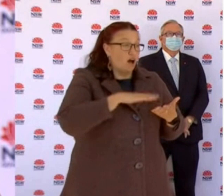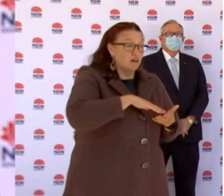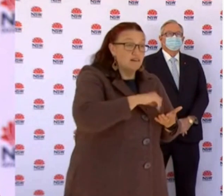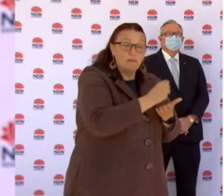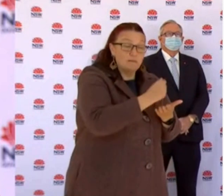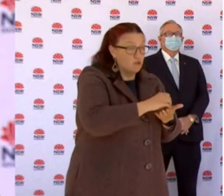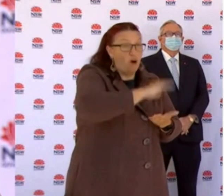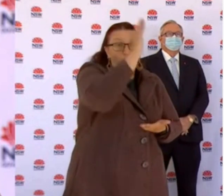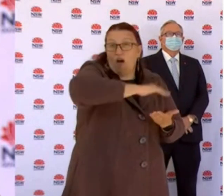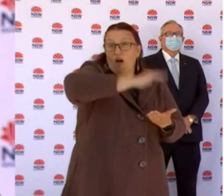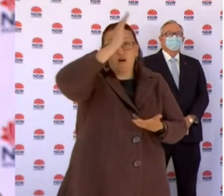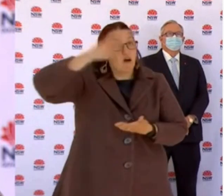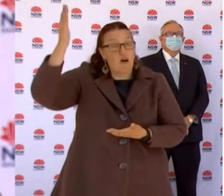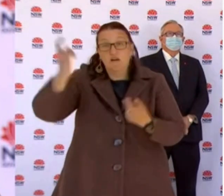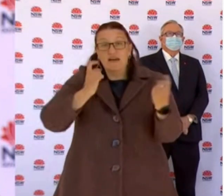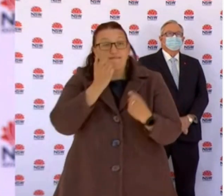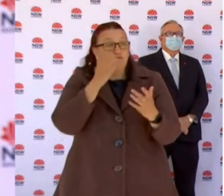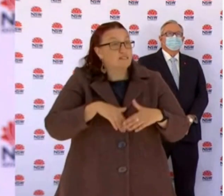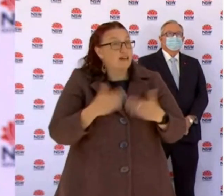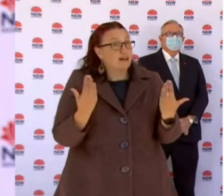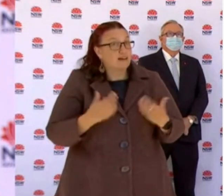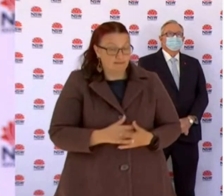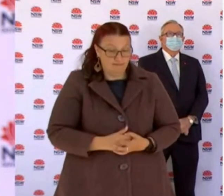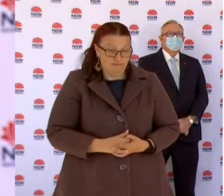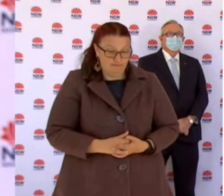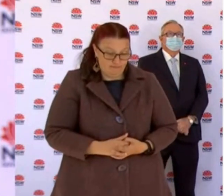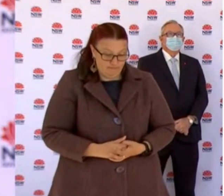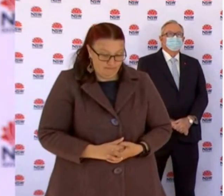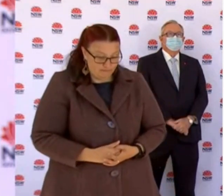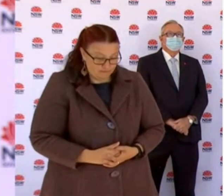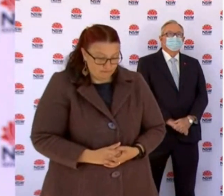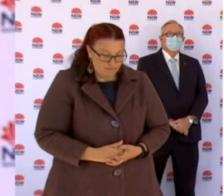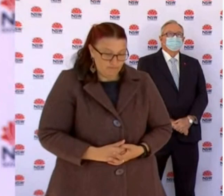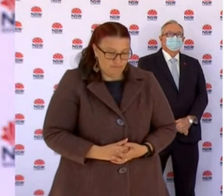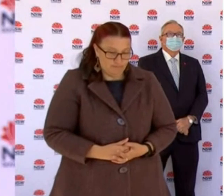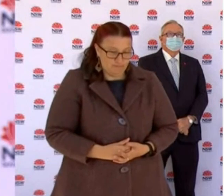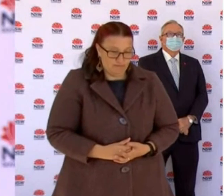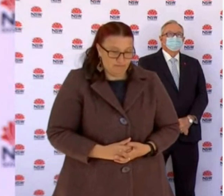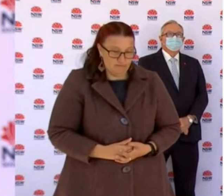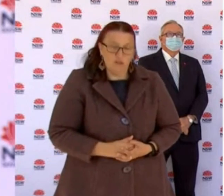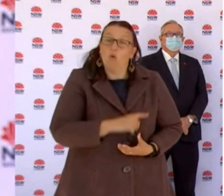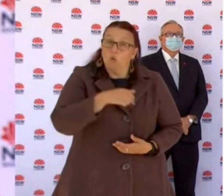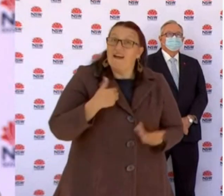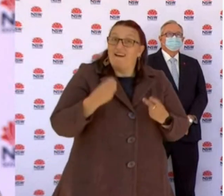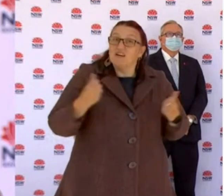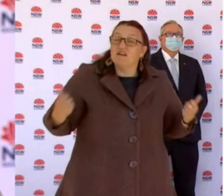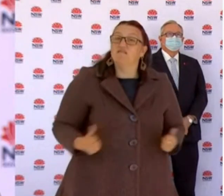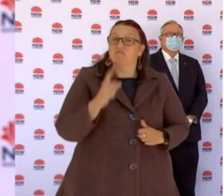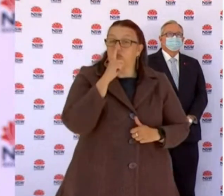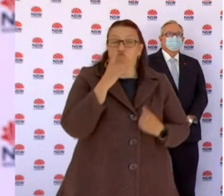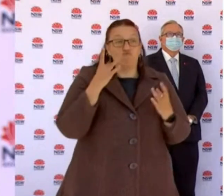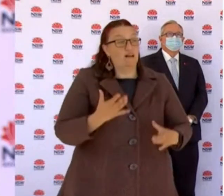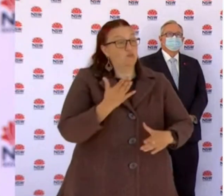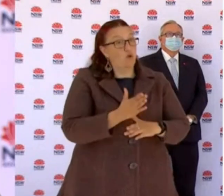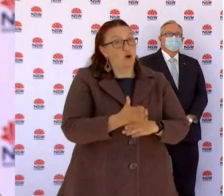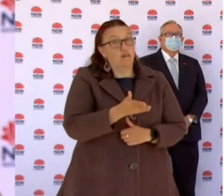high sustained testing. And we have got testing capacity. We've worked with our privates and our publics, and we've got that